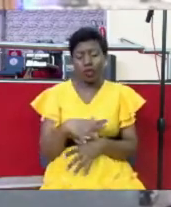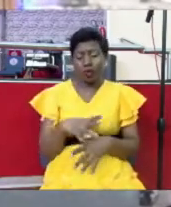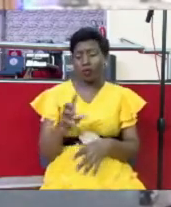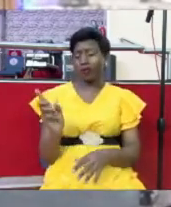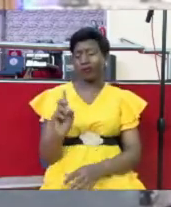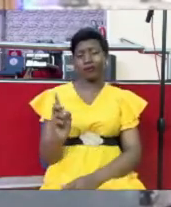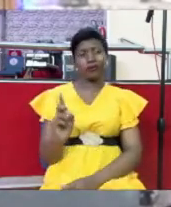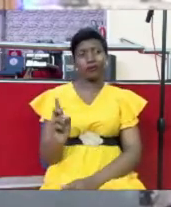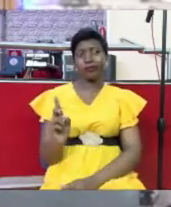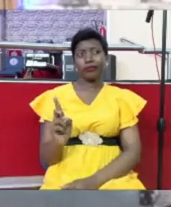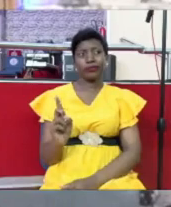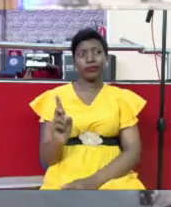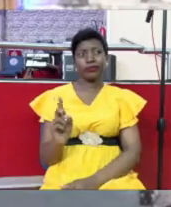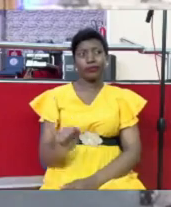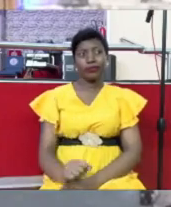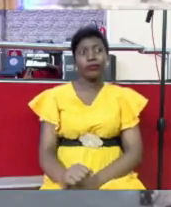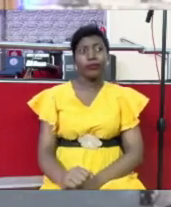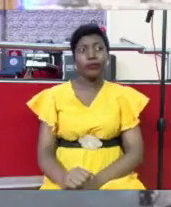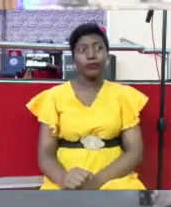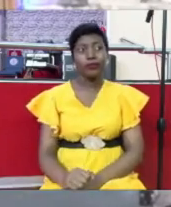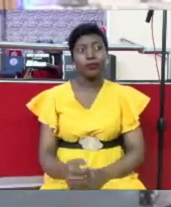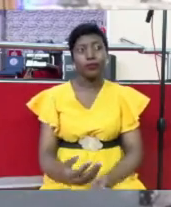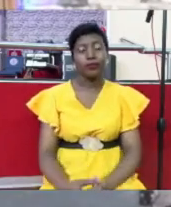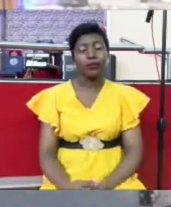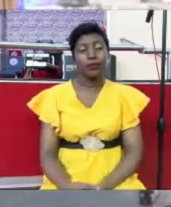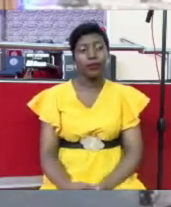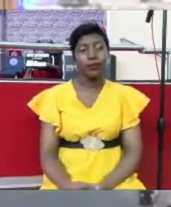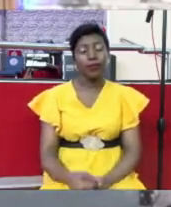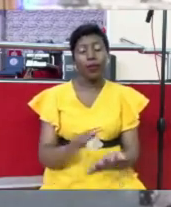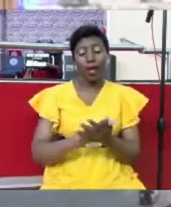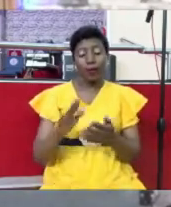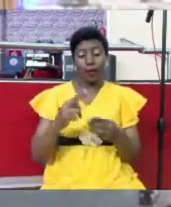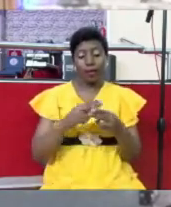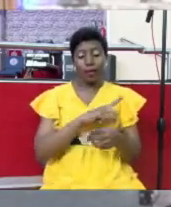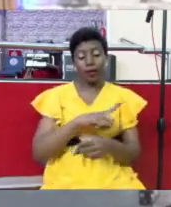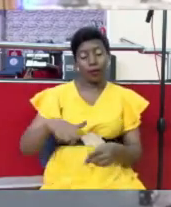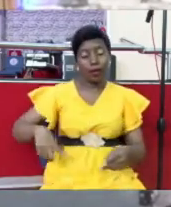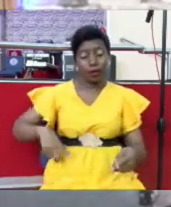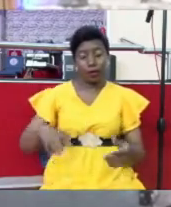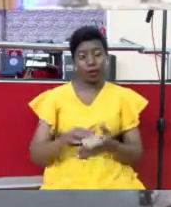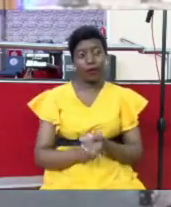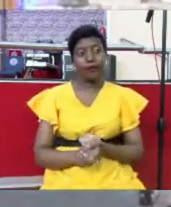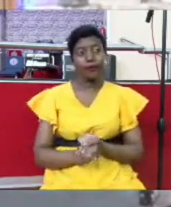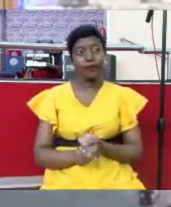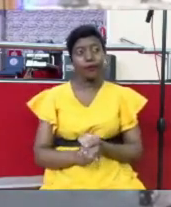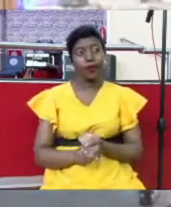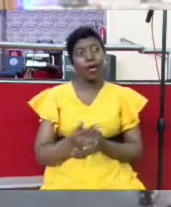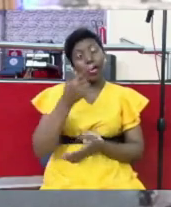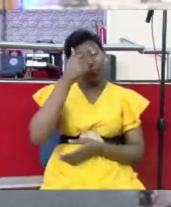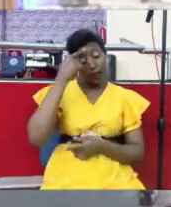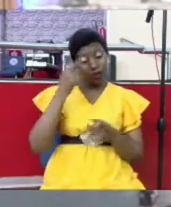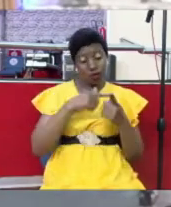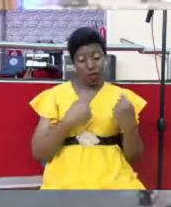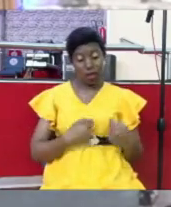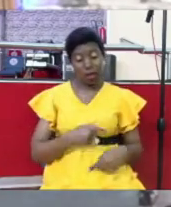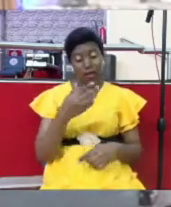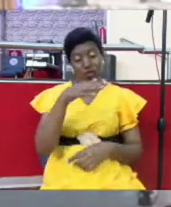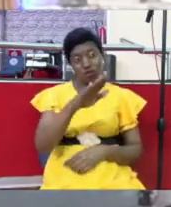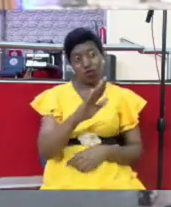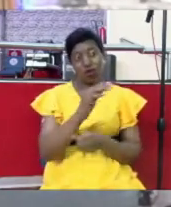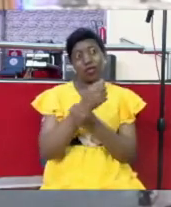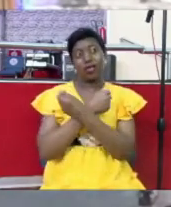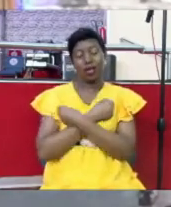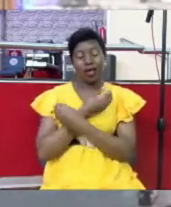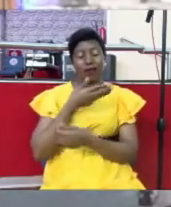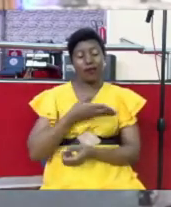kutoa, nawe unashtuka, unashindwa, la. Praise the name of the Lord. Uh-huh. It's because in your heart there is love. Ni kwa